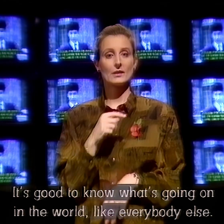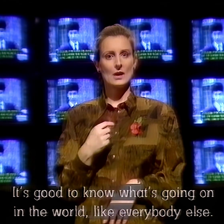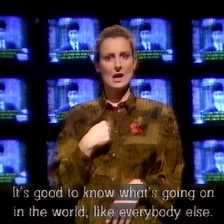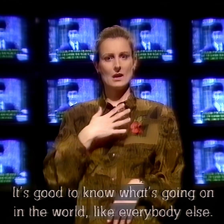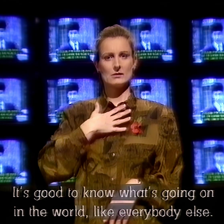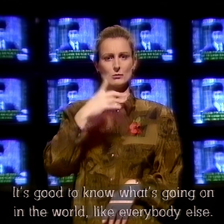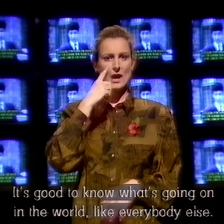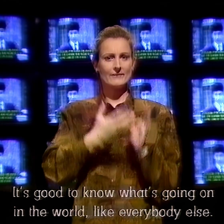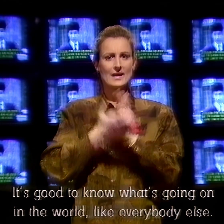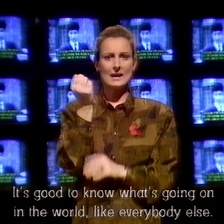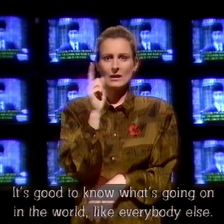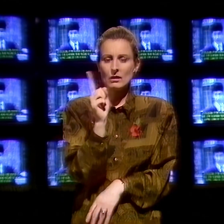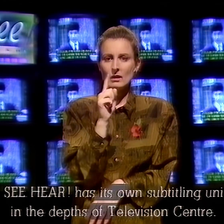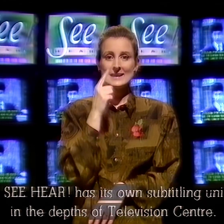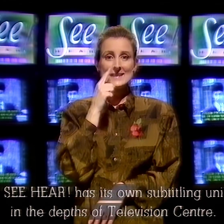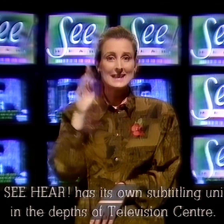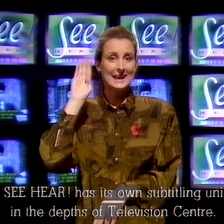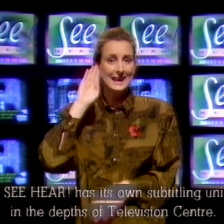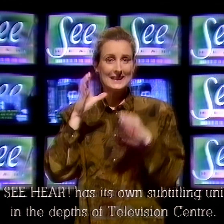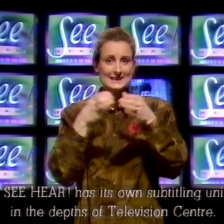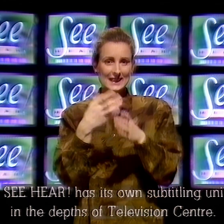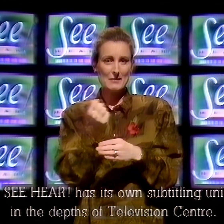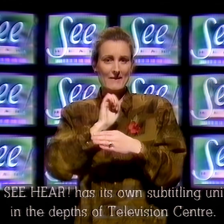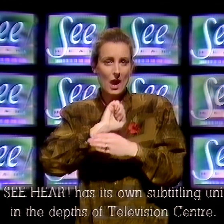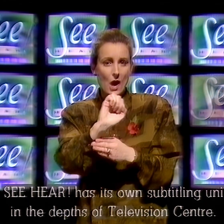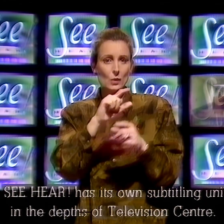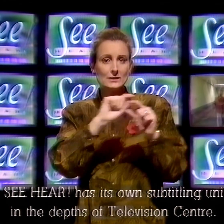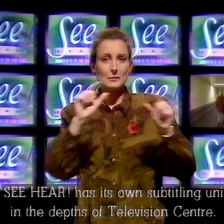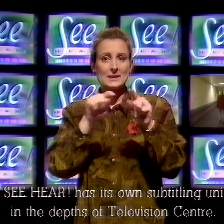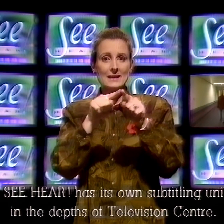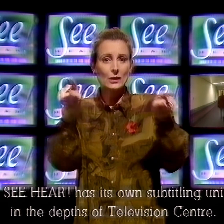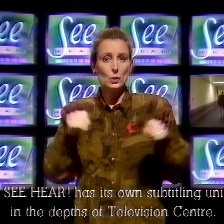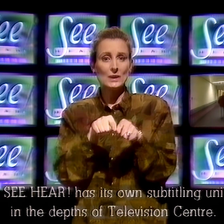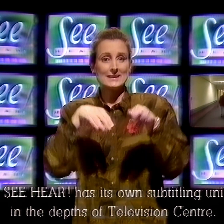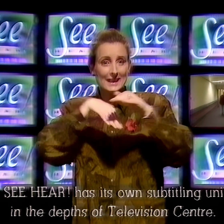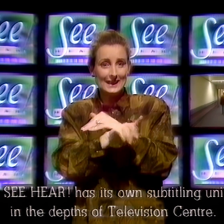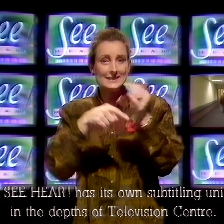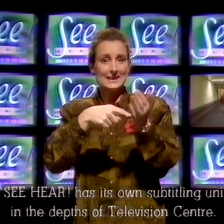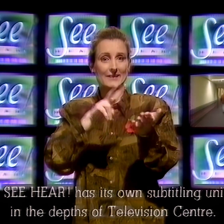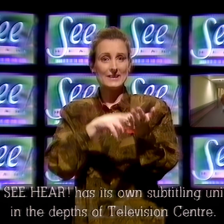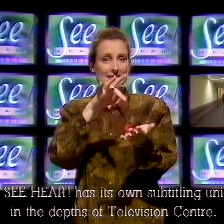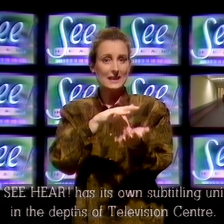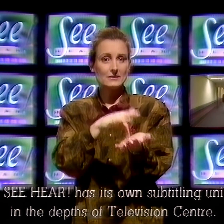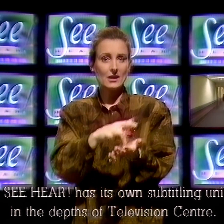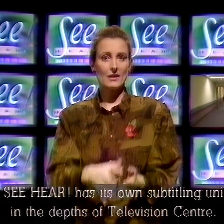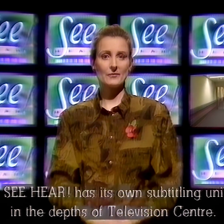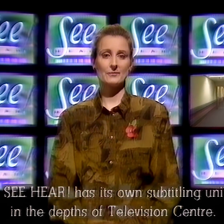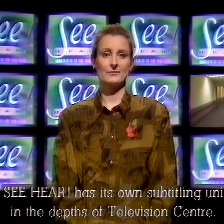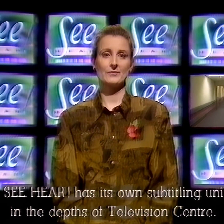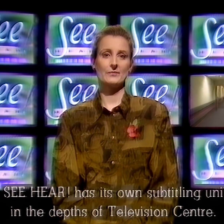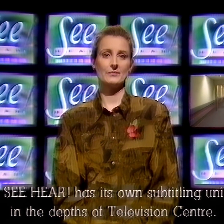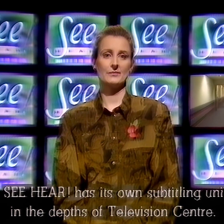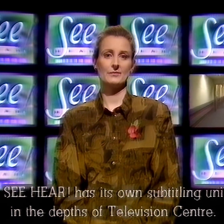But I hadn't realised until I started working with the See Here team that they have their very own subtitling unit in the depths of the Television